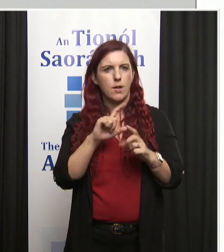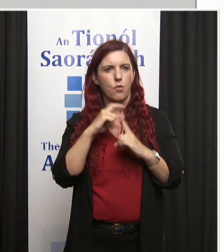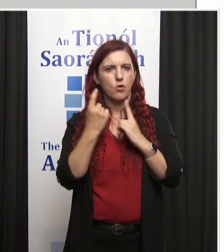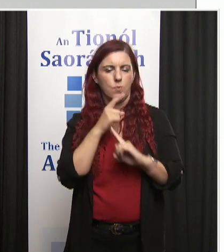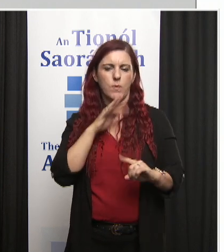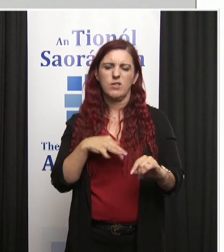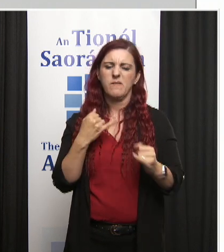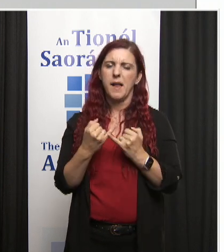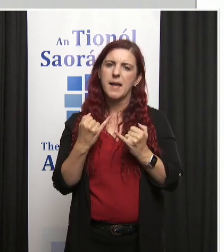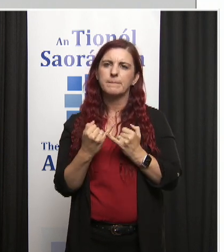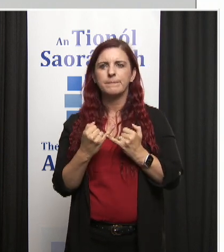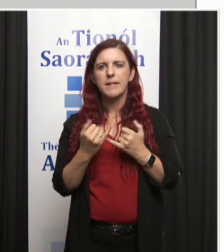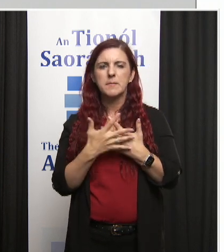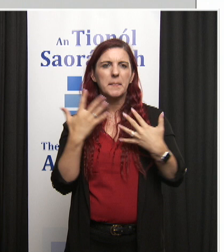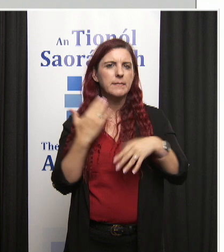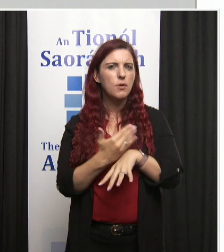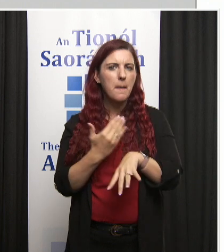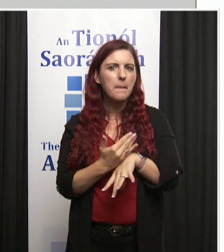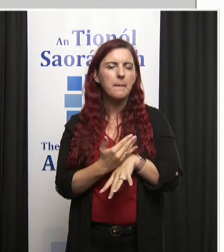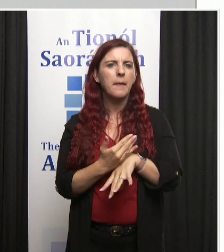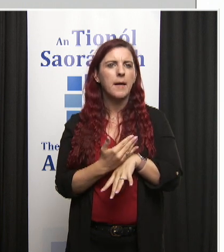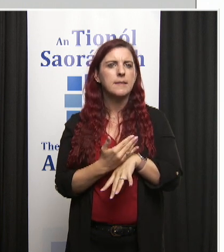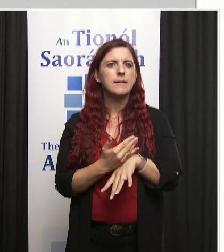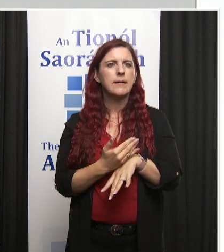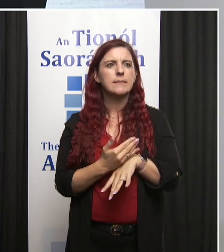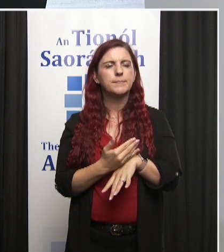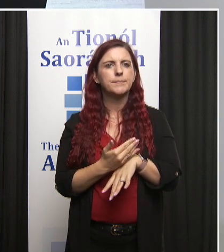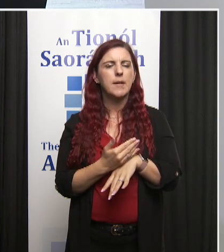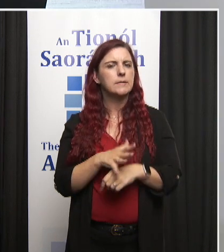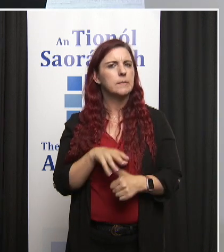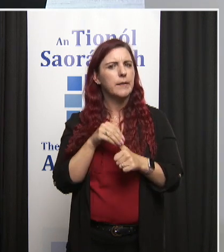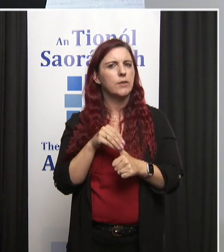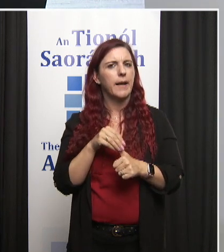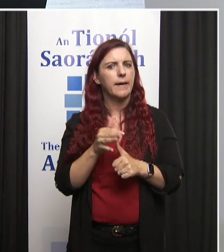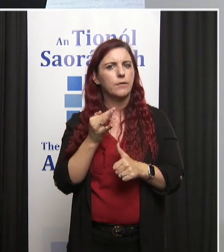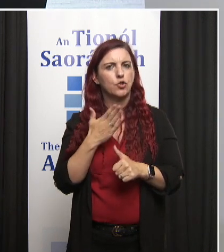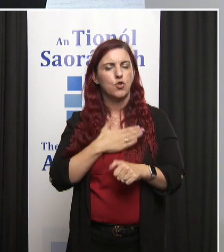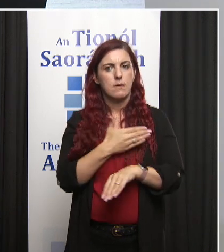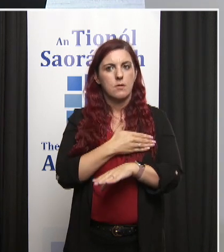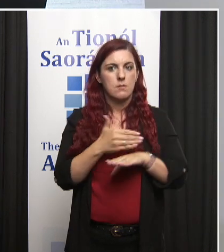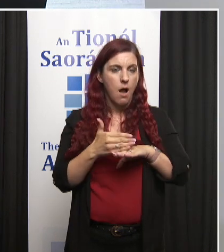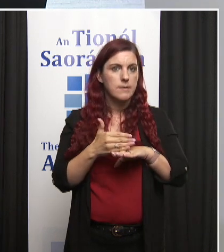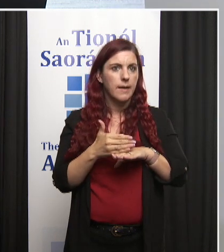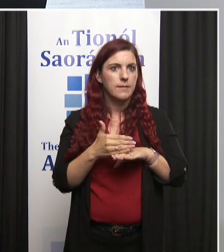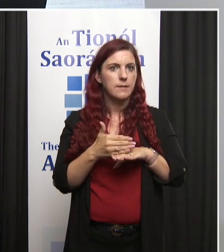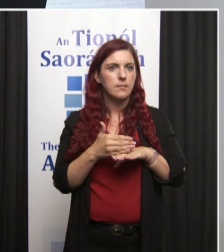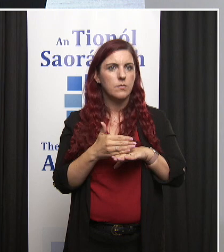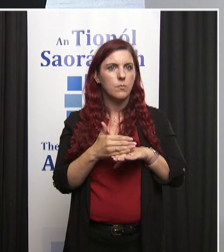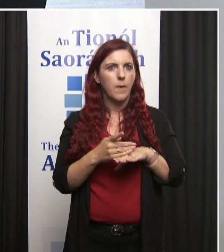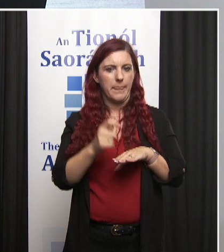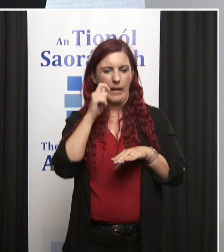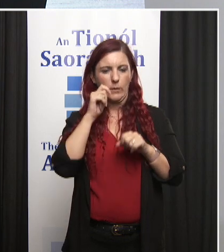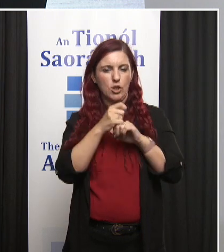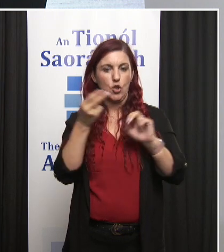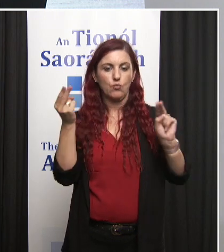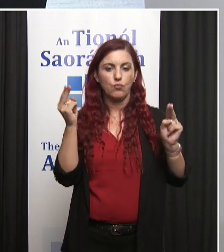that, it's a big job and, especially if it's just starting off, we want to get some quick wins, and we think that these will be ones